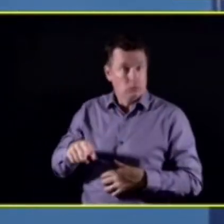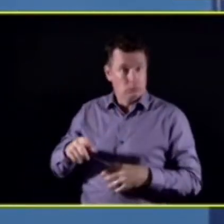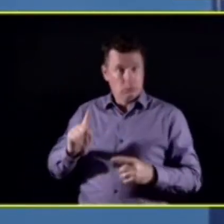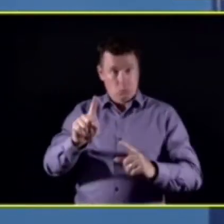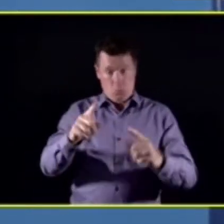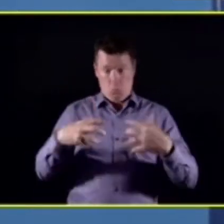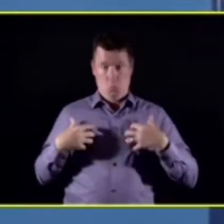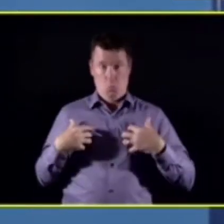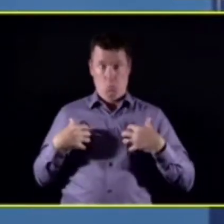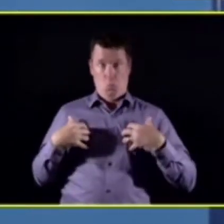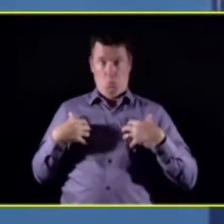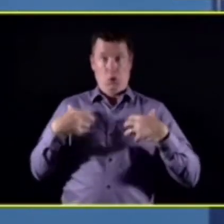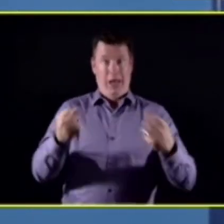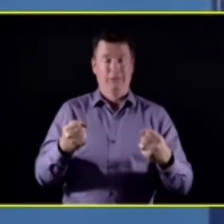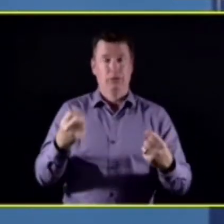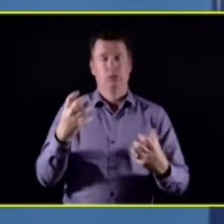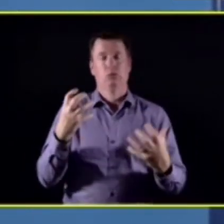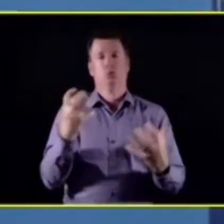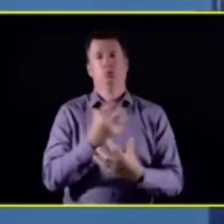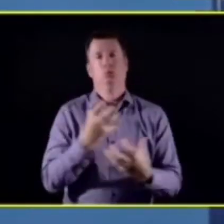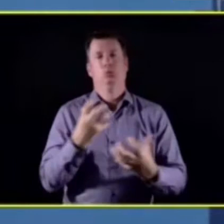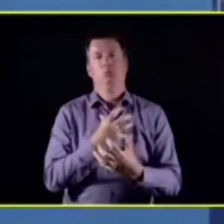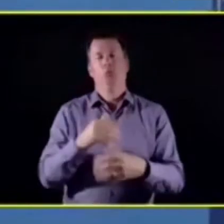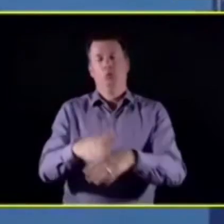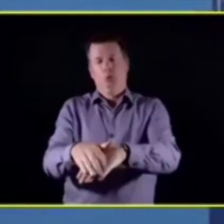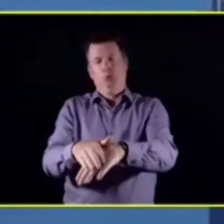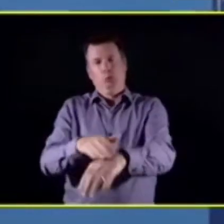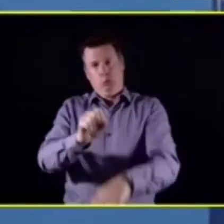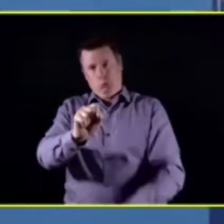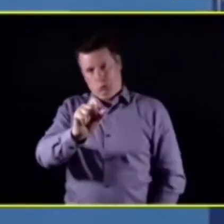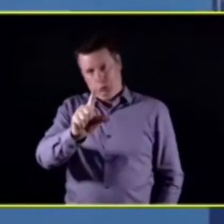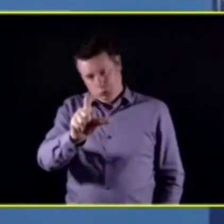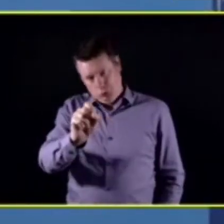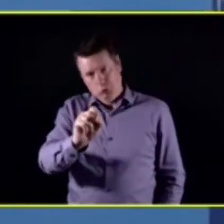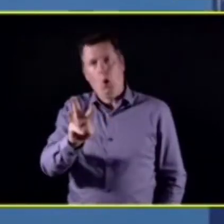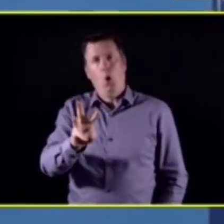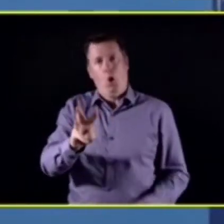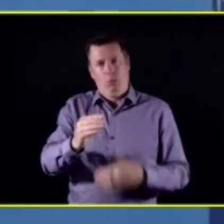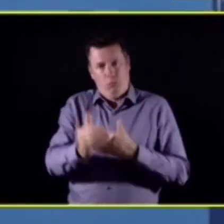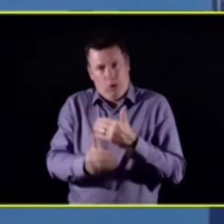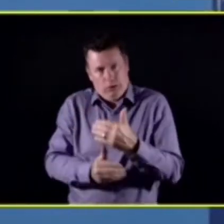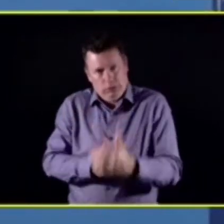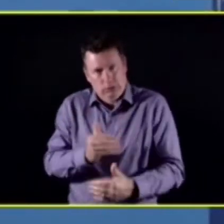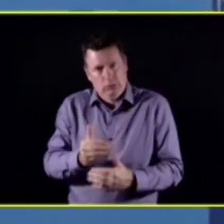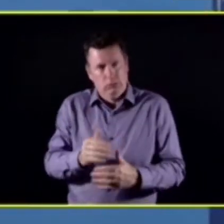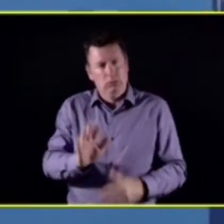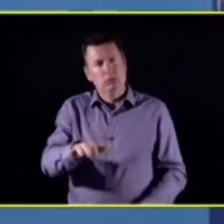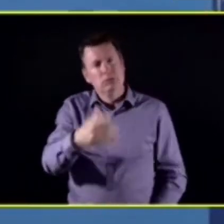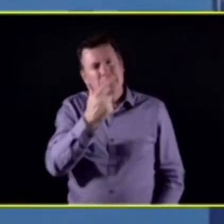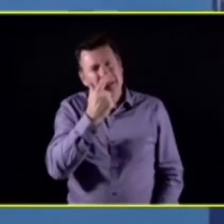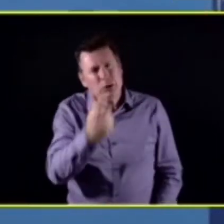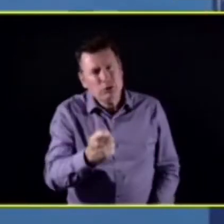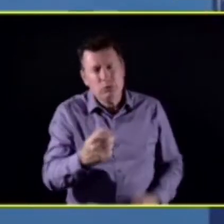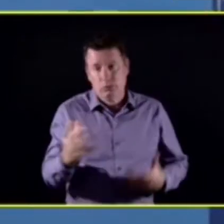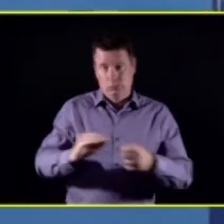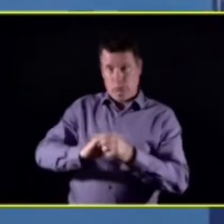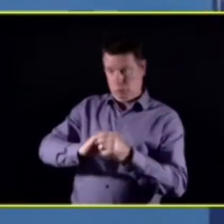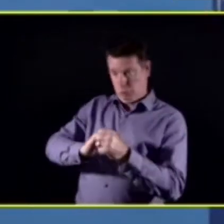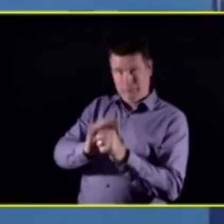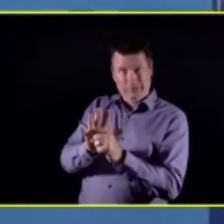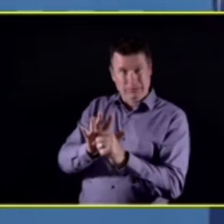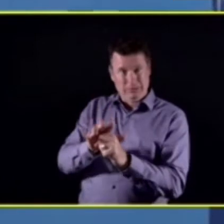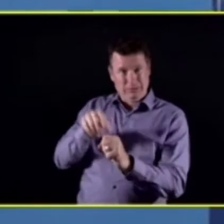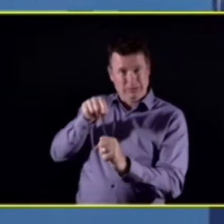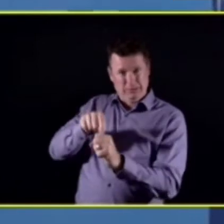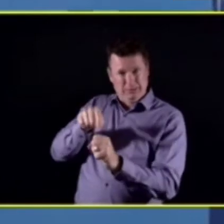What's remarkable about this disease, this COVID illness, is that when patients are in the hospital and in the intensive